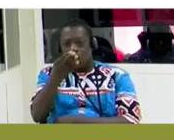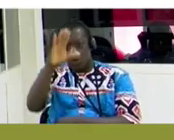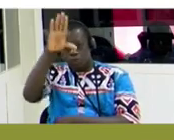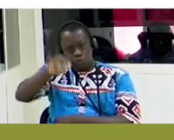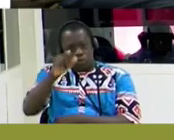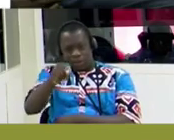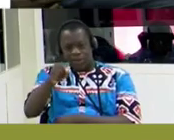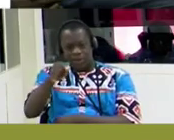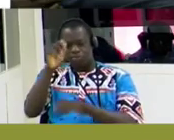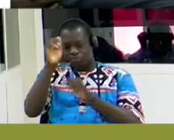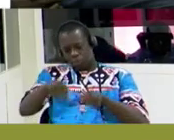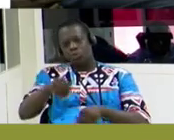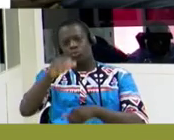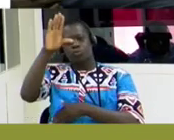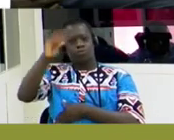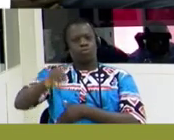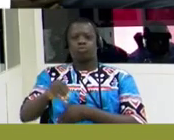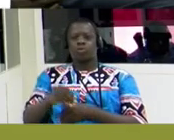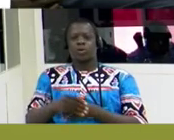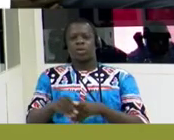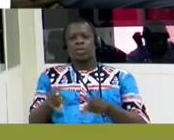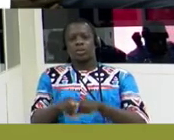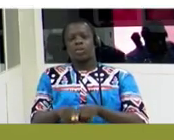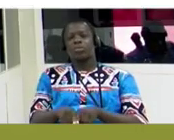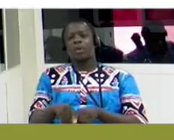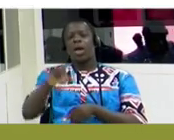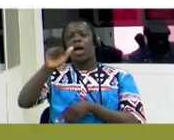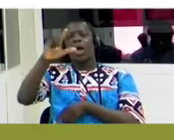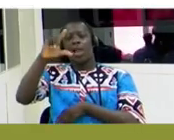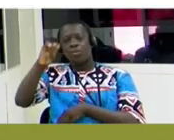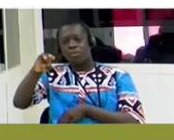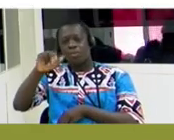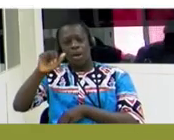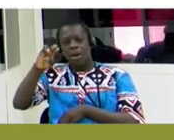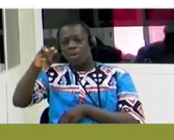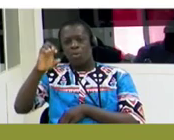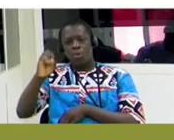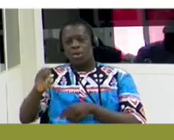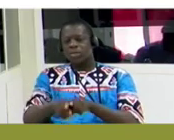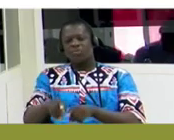Jamme, and even Manlapi, they were very near to the chairman.